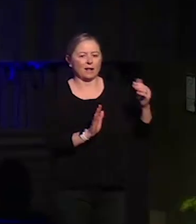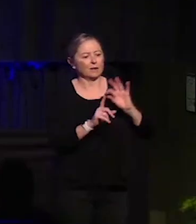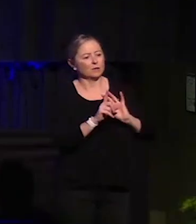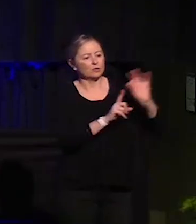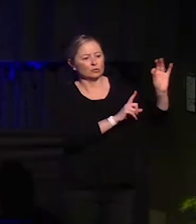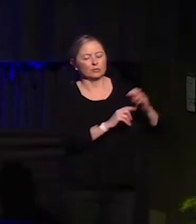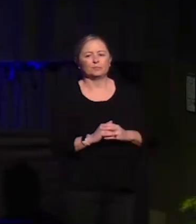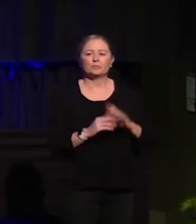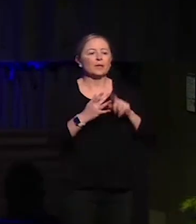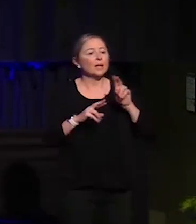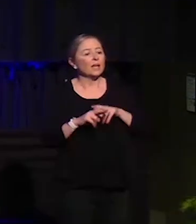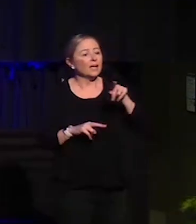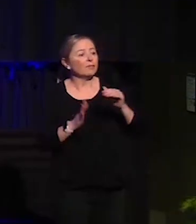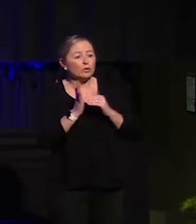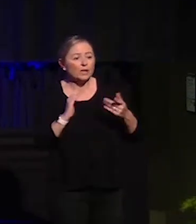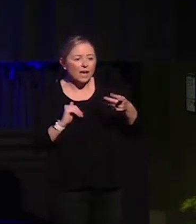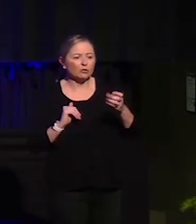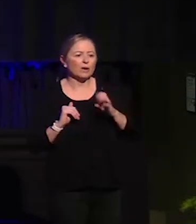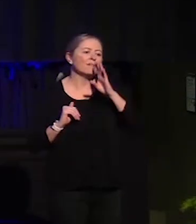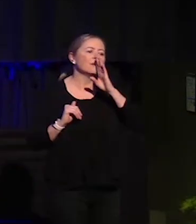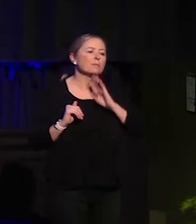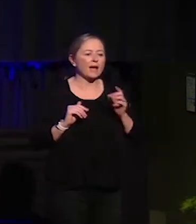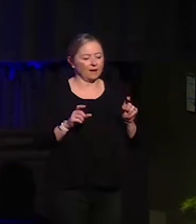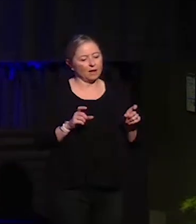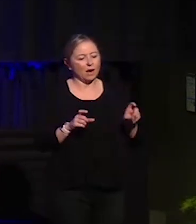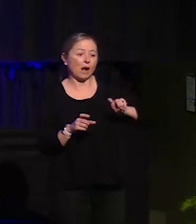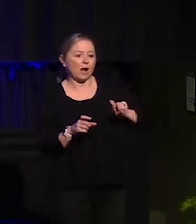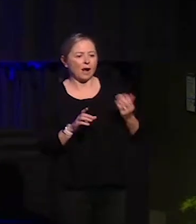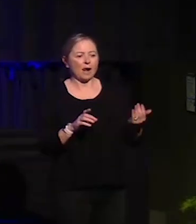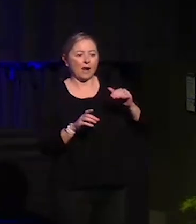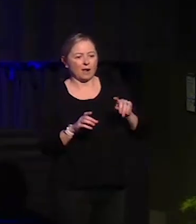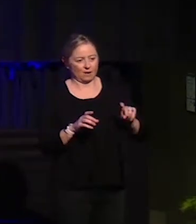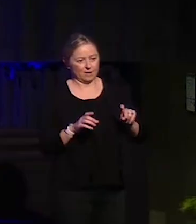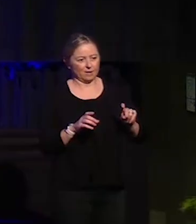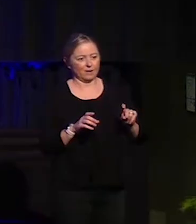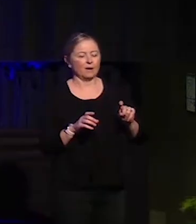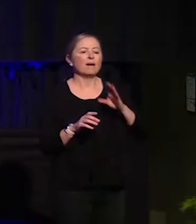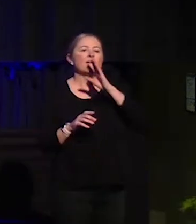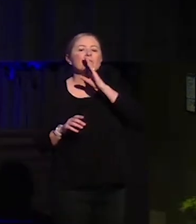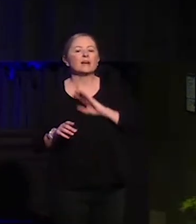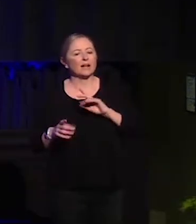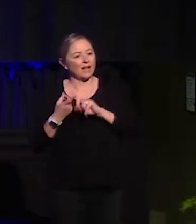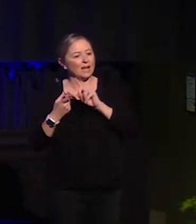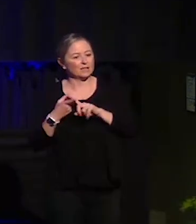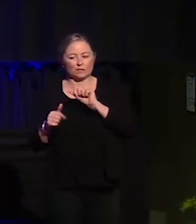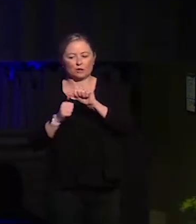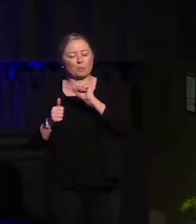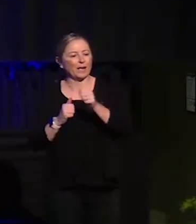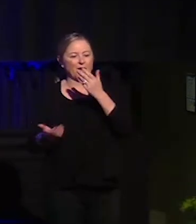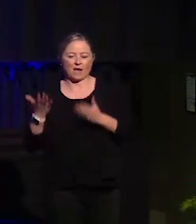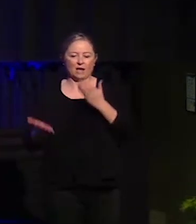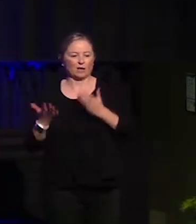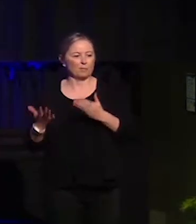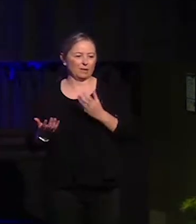Even if you're currently doing vanilla essence, vanilla is still better than using any